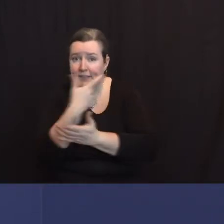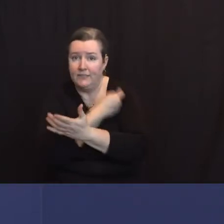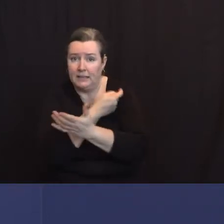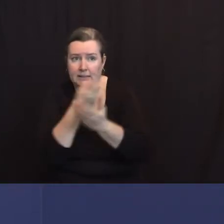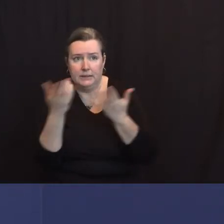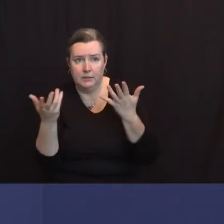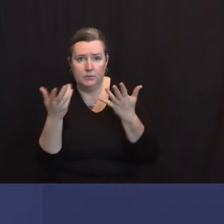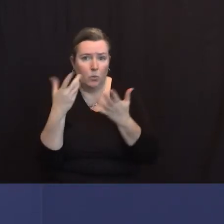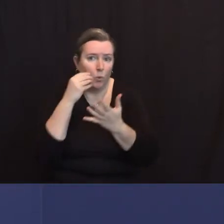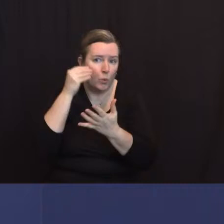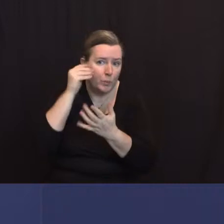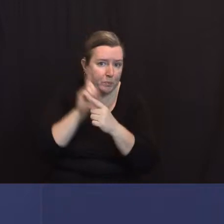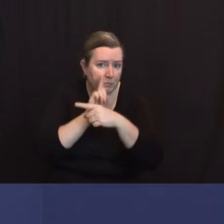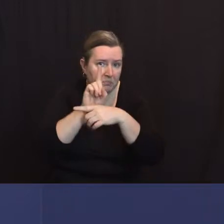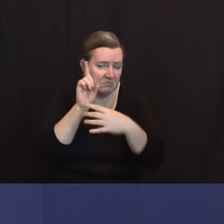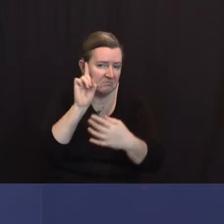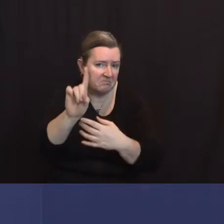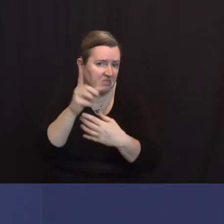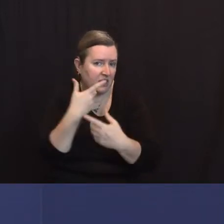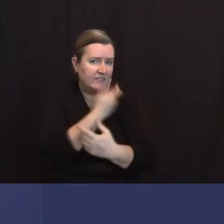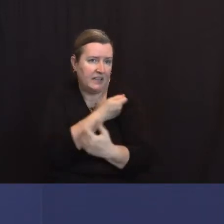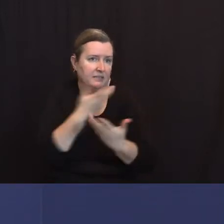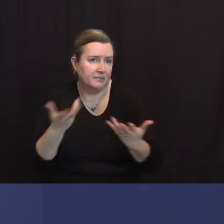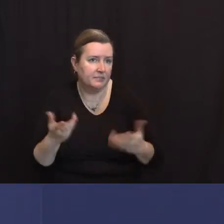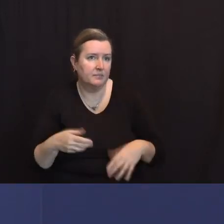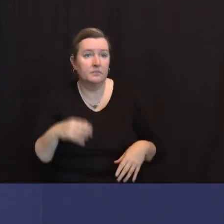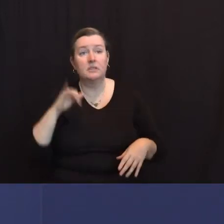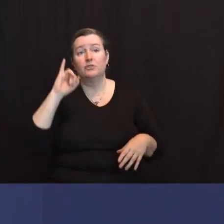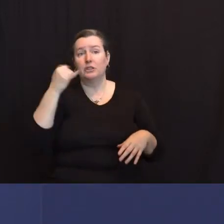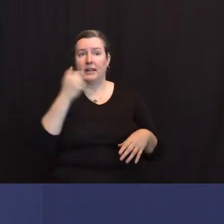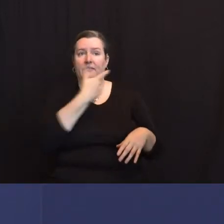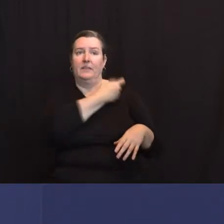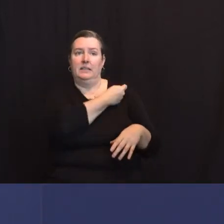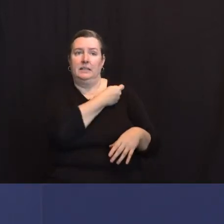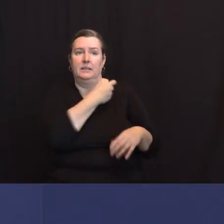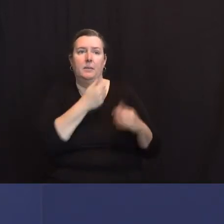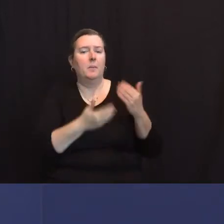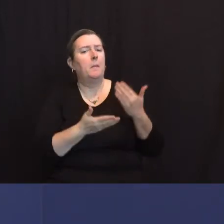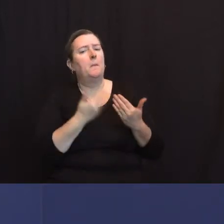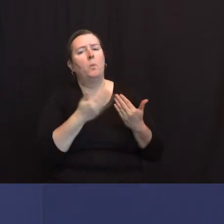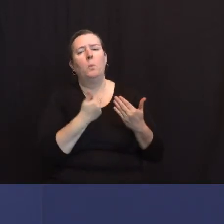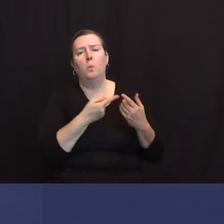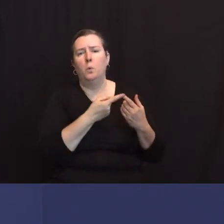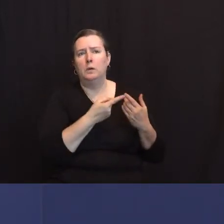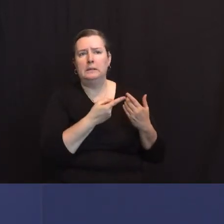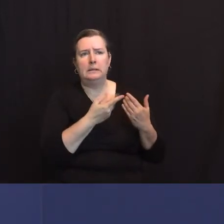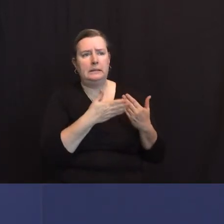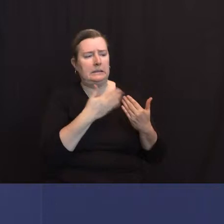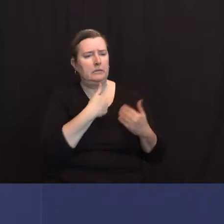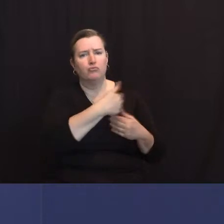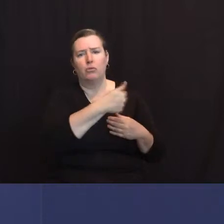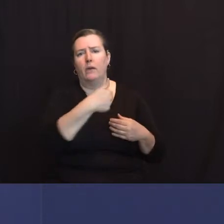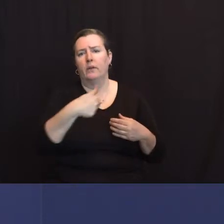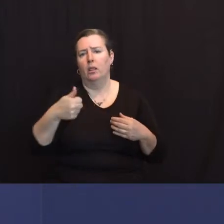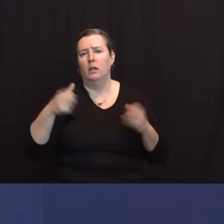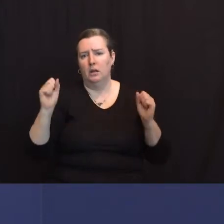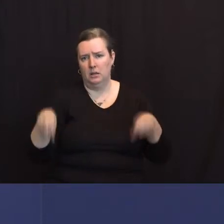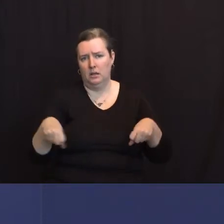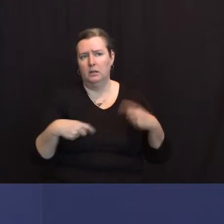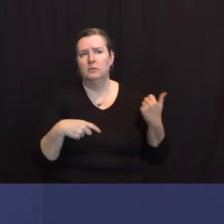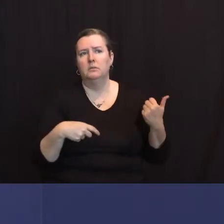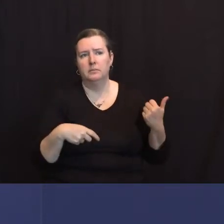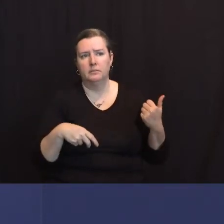J&J vaccine is the one that travels the best. The Moderna and Pfizer, it's recommended not